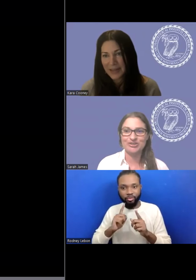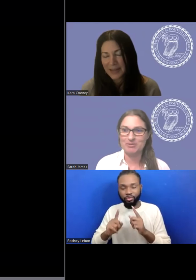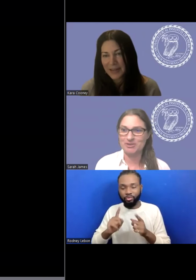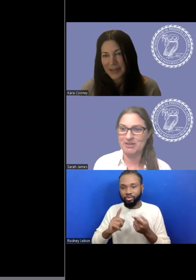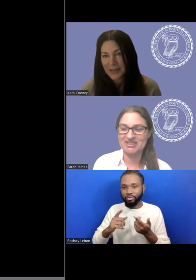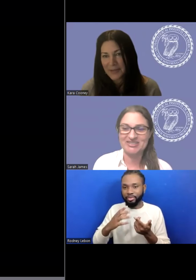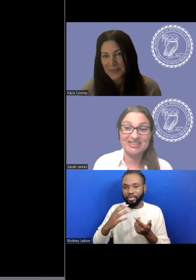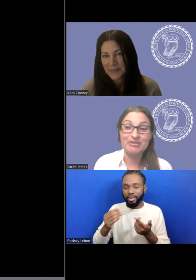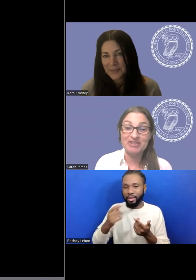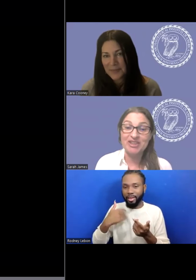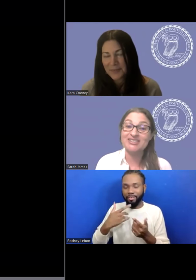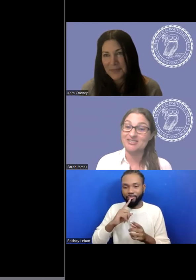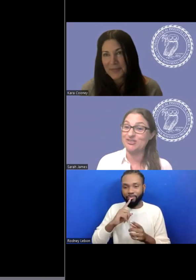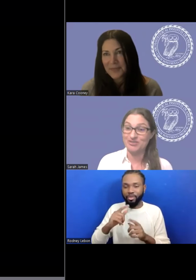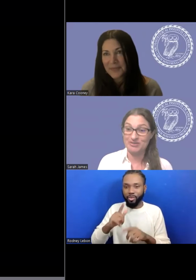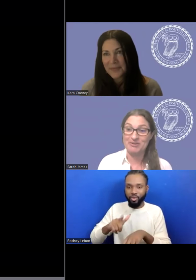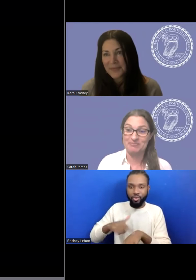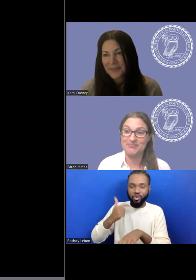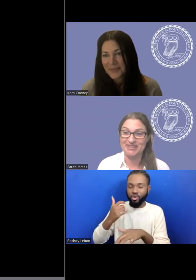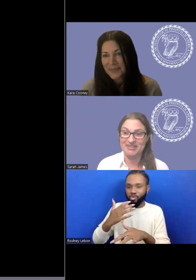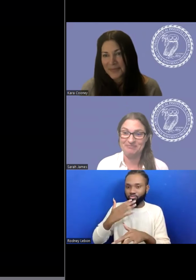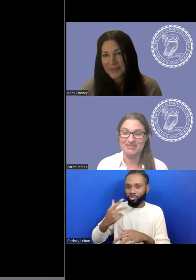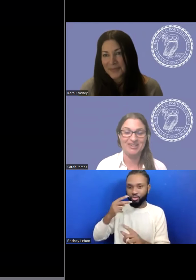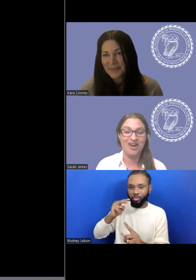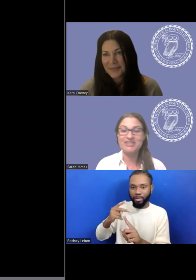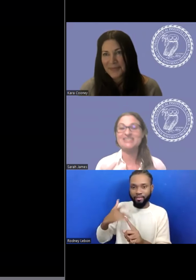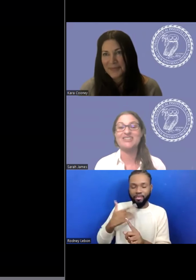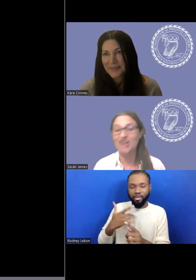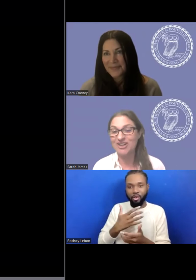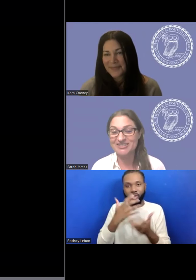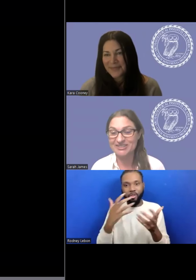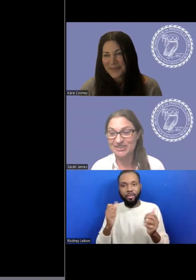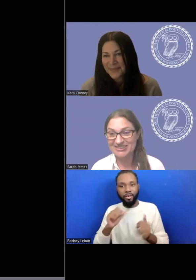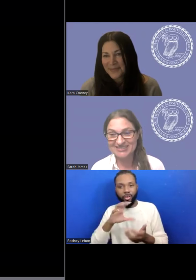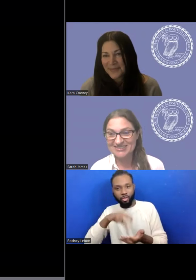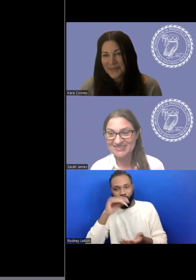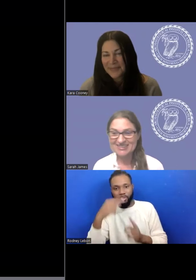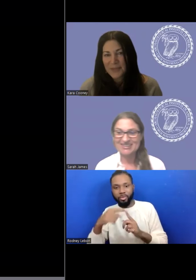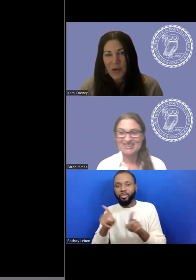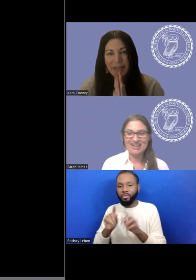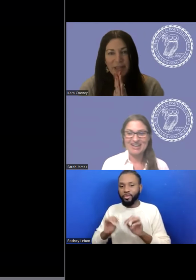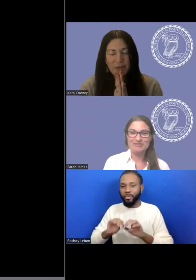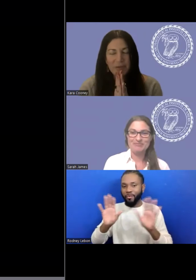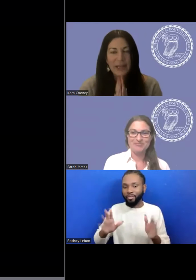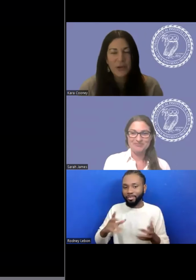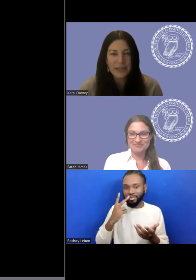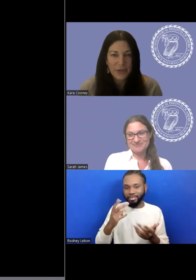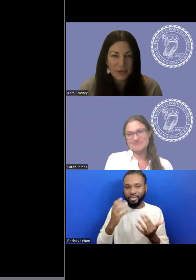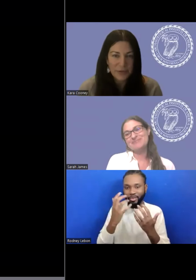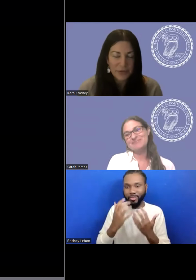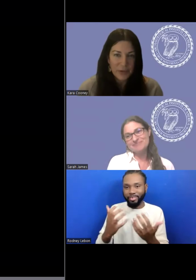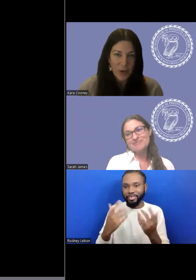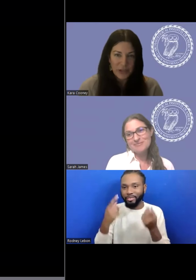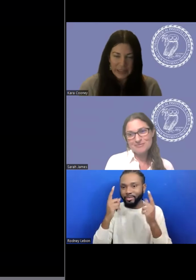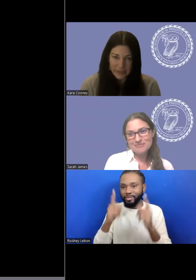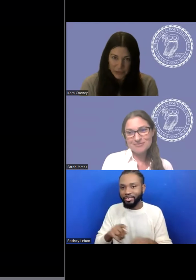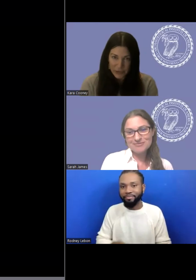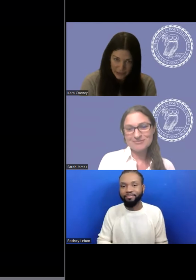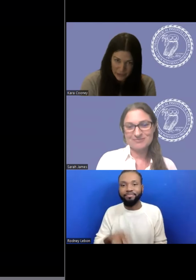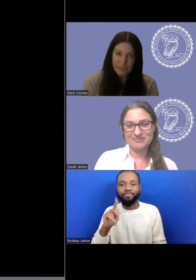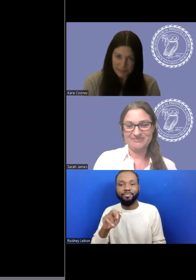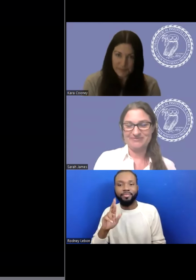longue durée perspectives. I think we have a lot to learn from them. And obviously our audience agrees. Oh, thank you. Thank you guys for watching